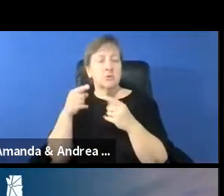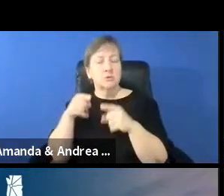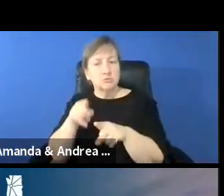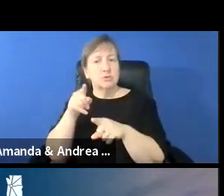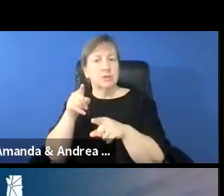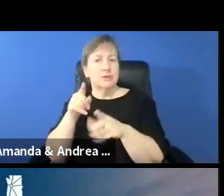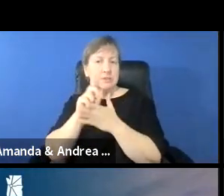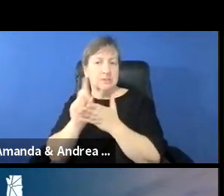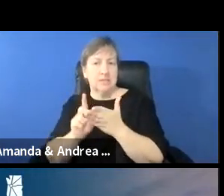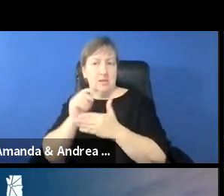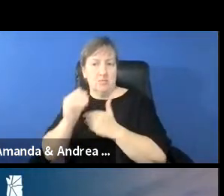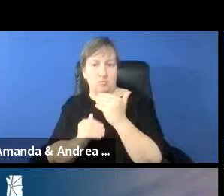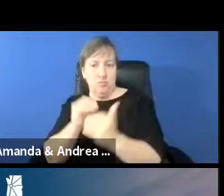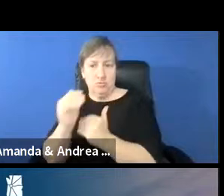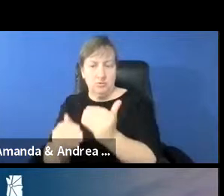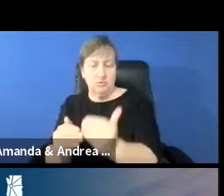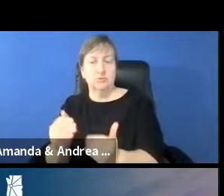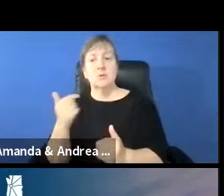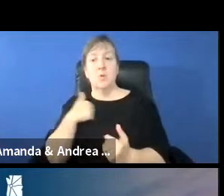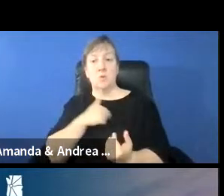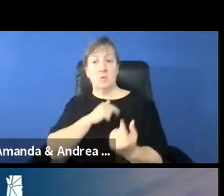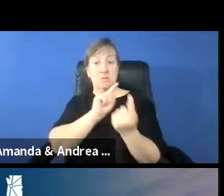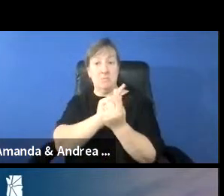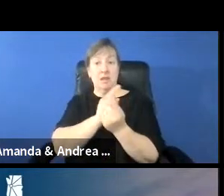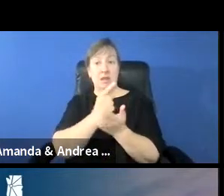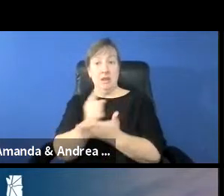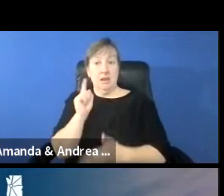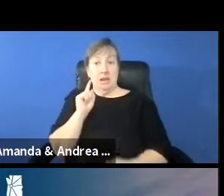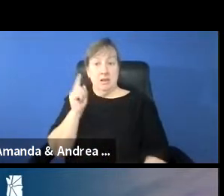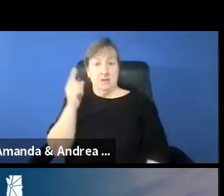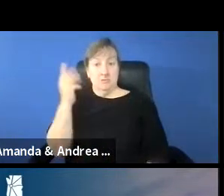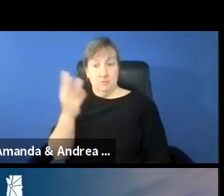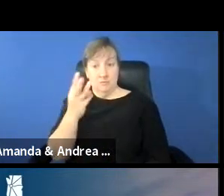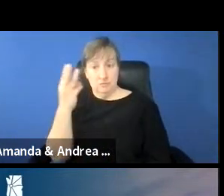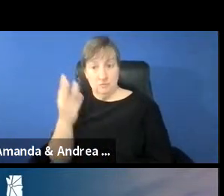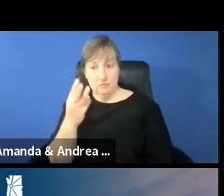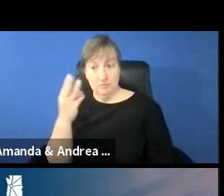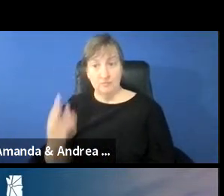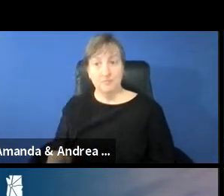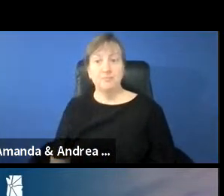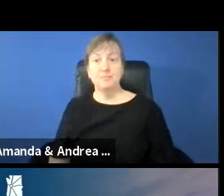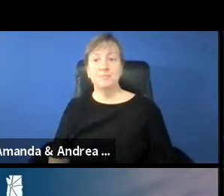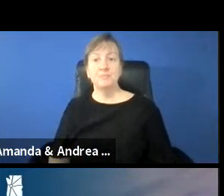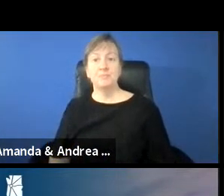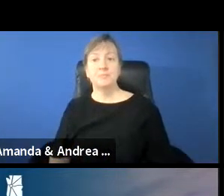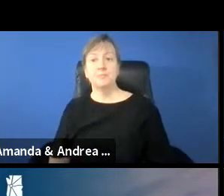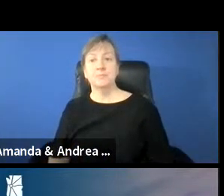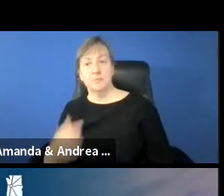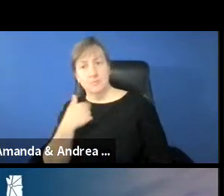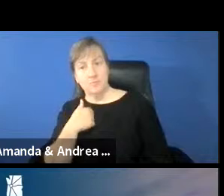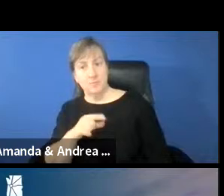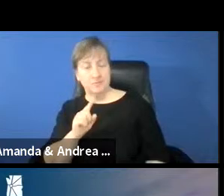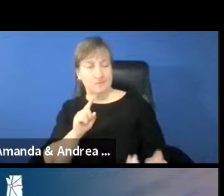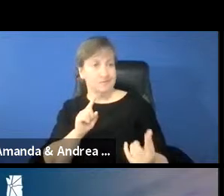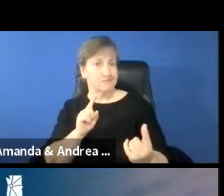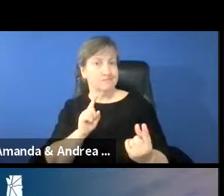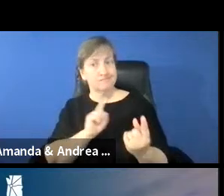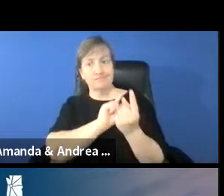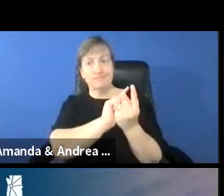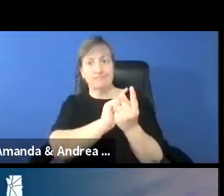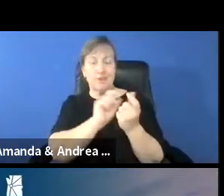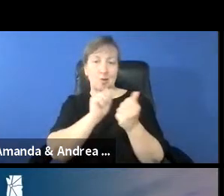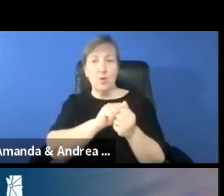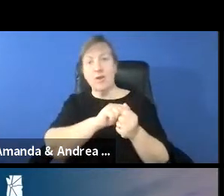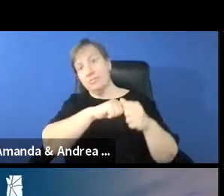process. So we met last Wednesday, and I came to them with this full kind of menu of